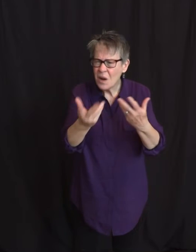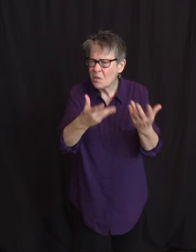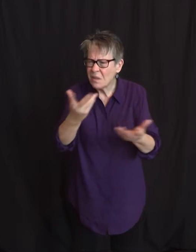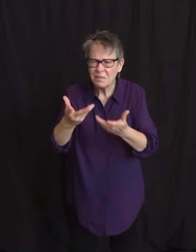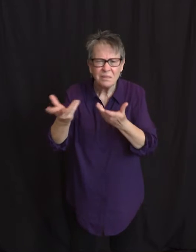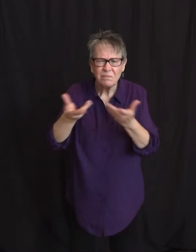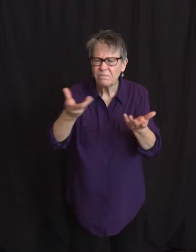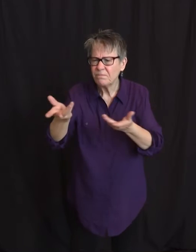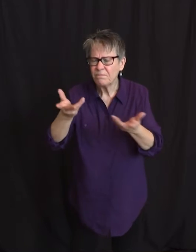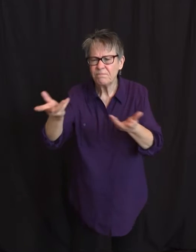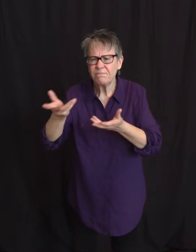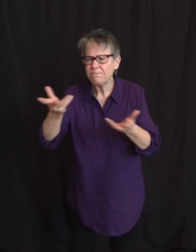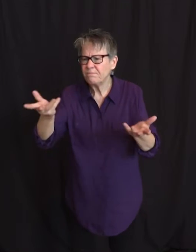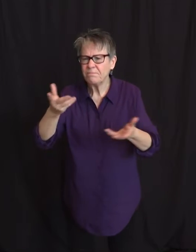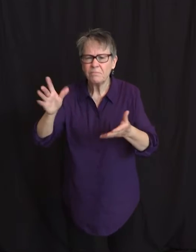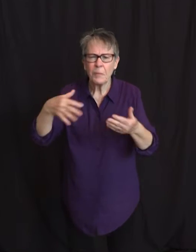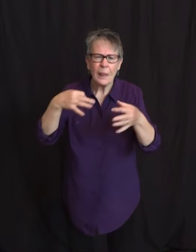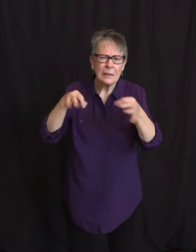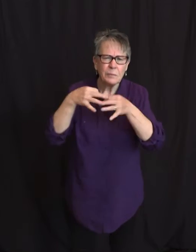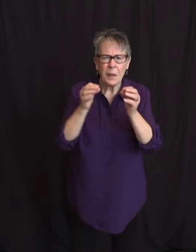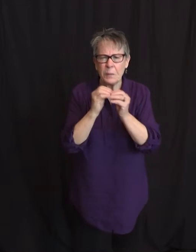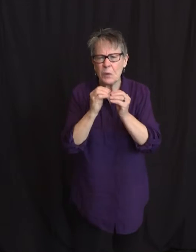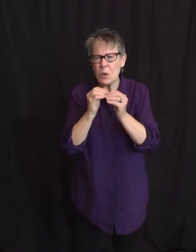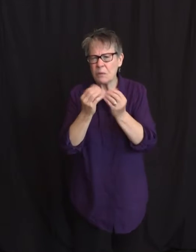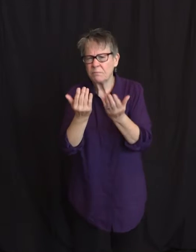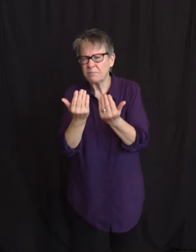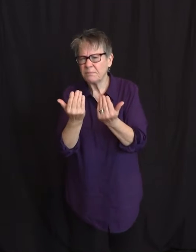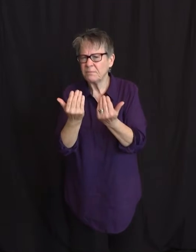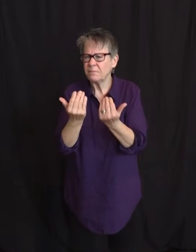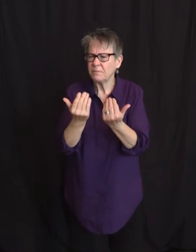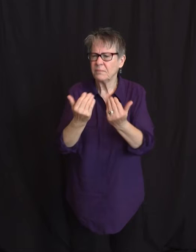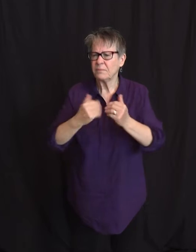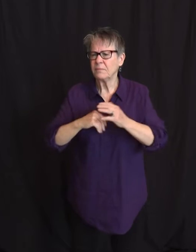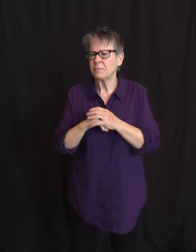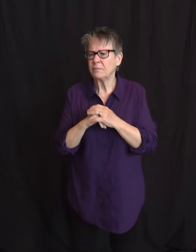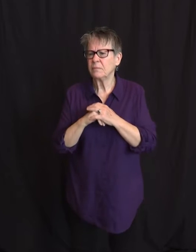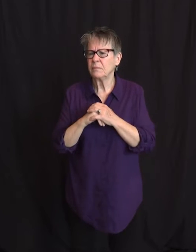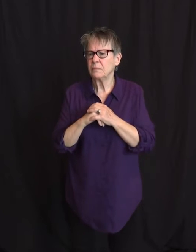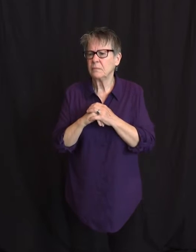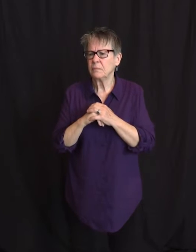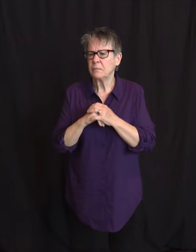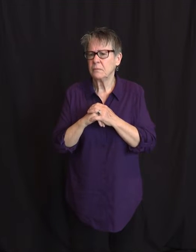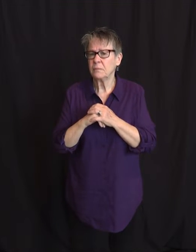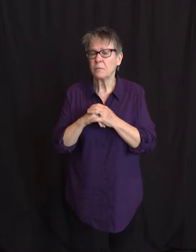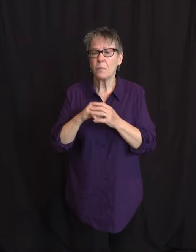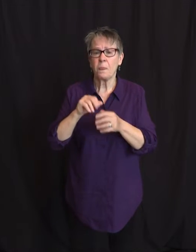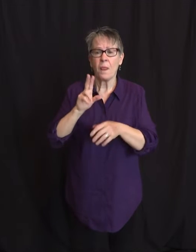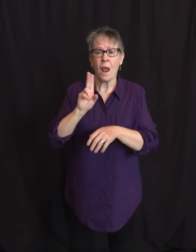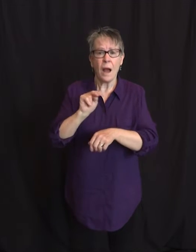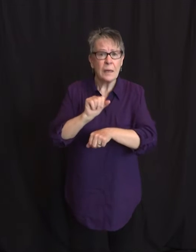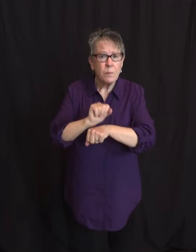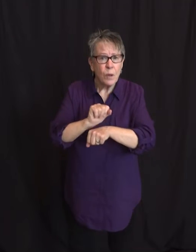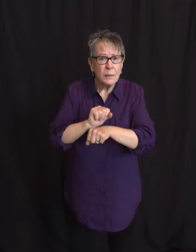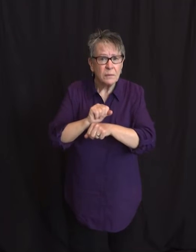tunnel for New Jerseyans. On unemployment, curious, when will unemployment system be able to handle gig